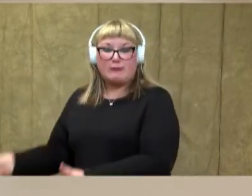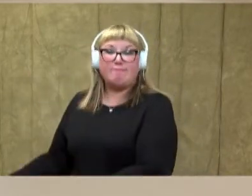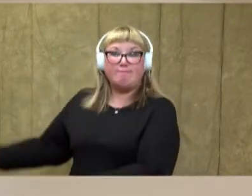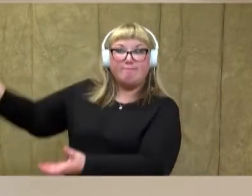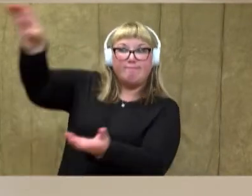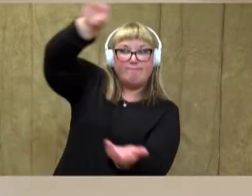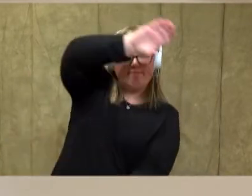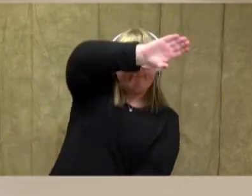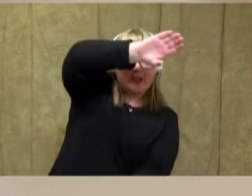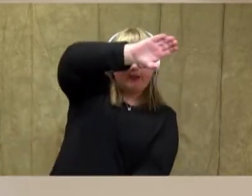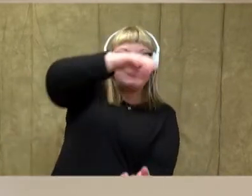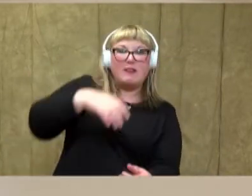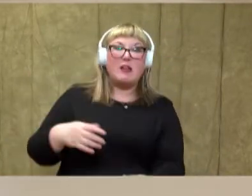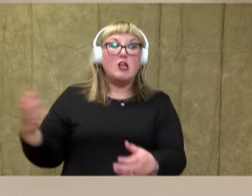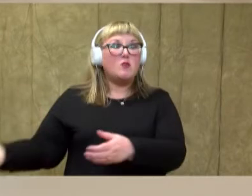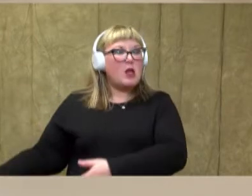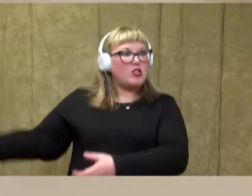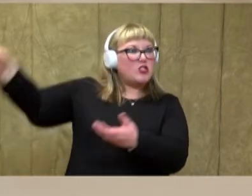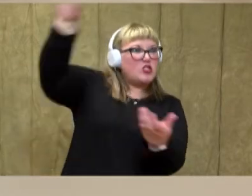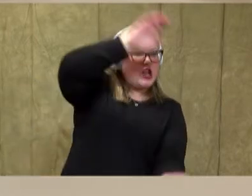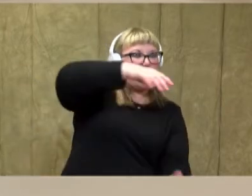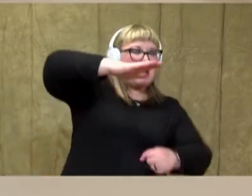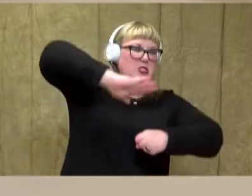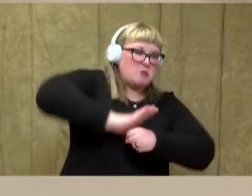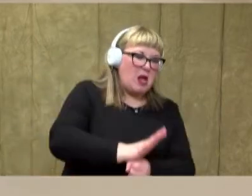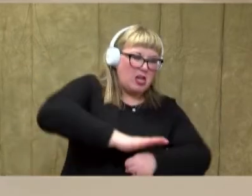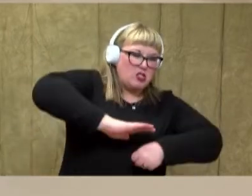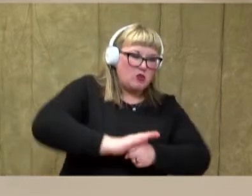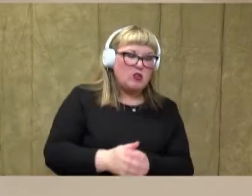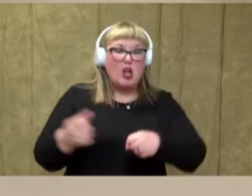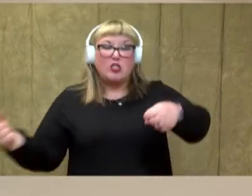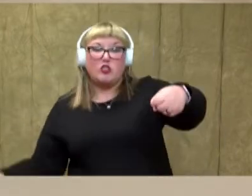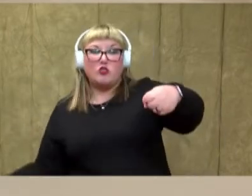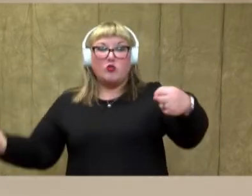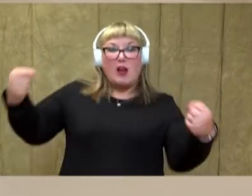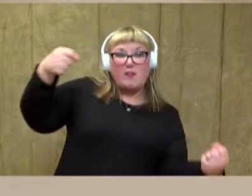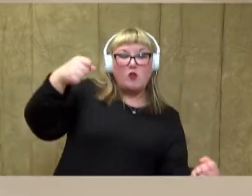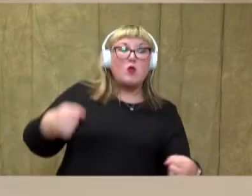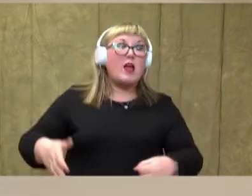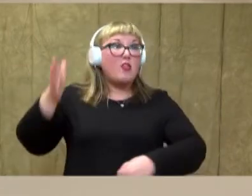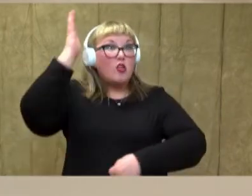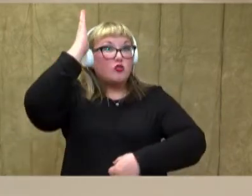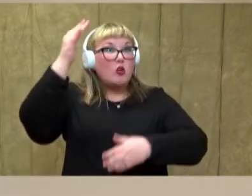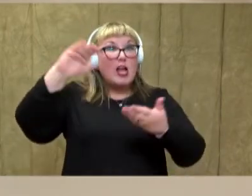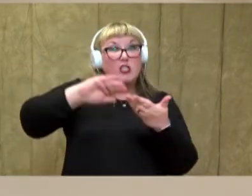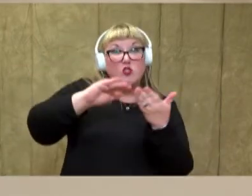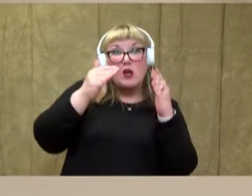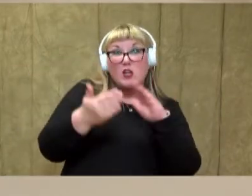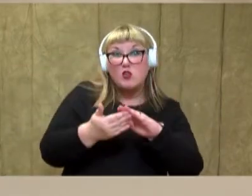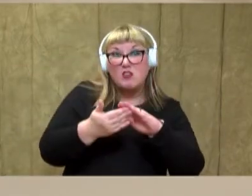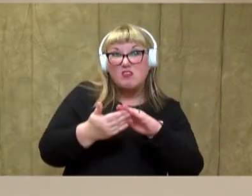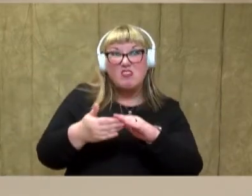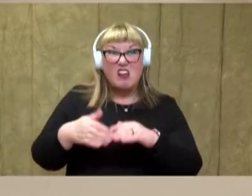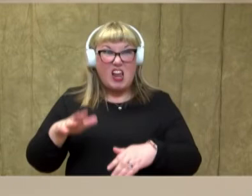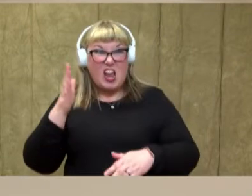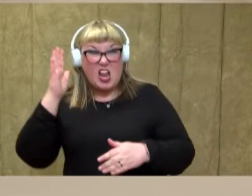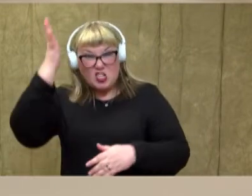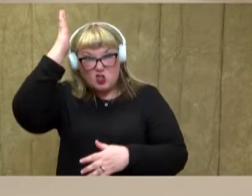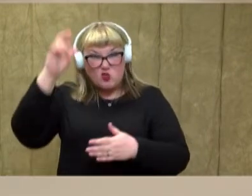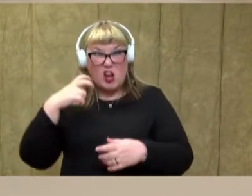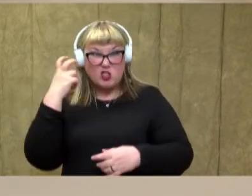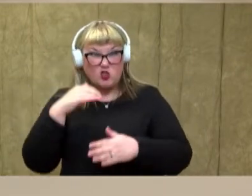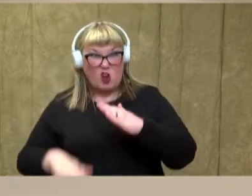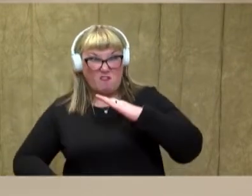truck. Dump it in, smash it down, drive around the trashy town. Is the trash truck full